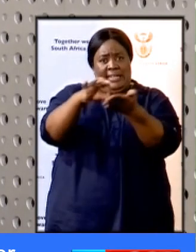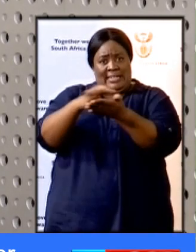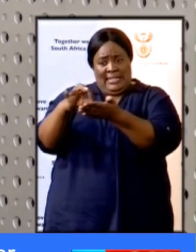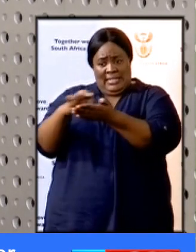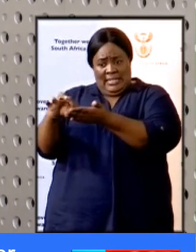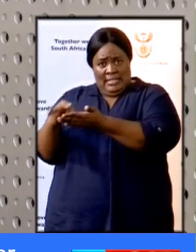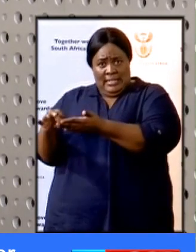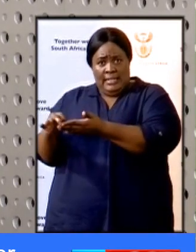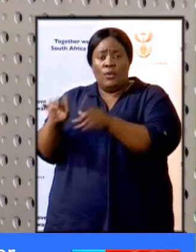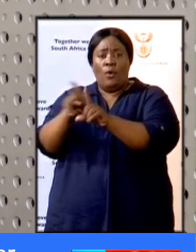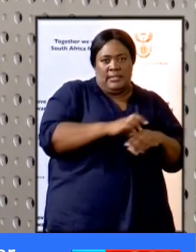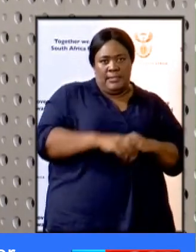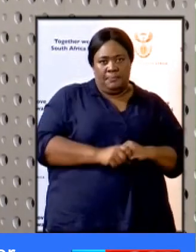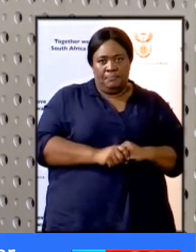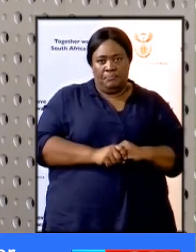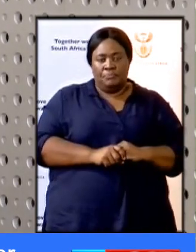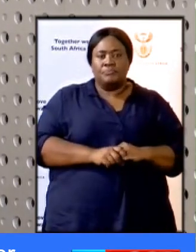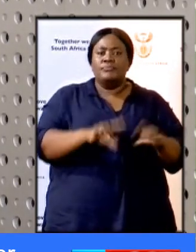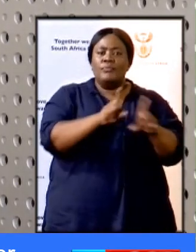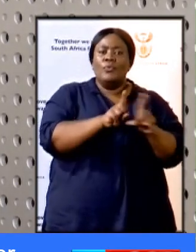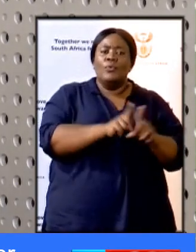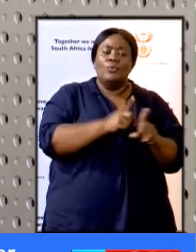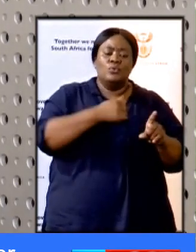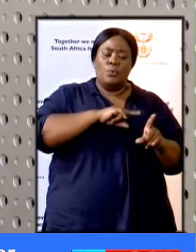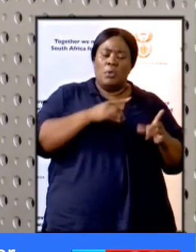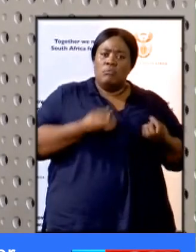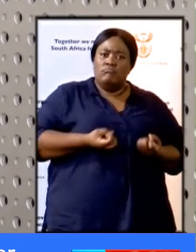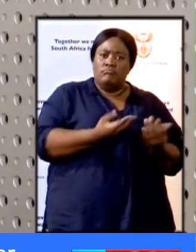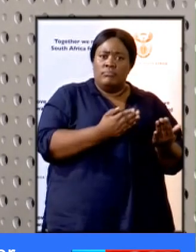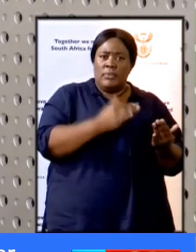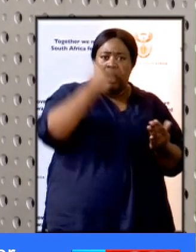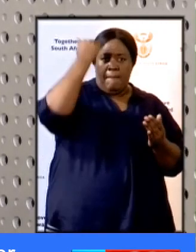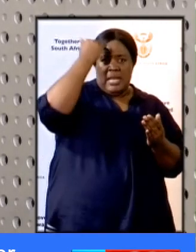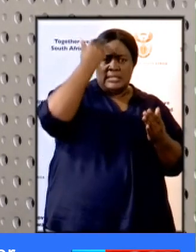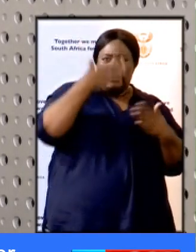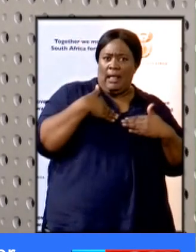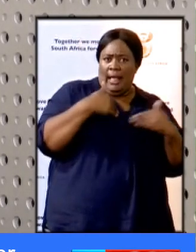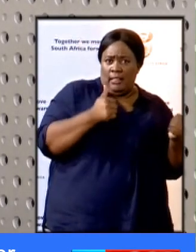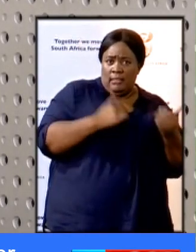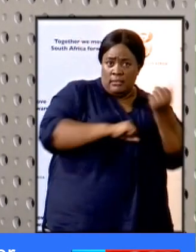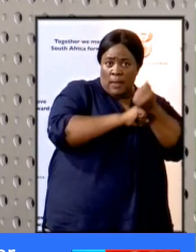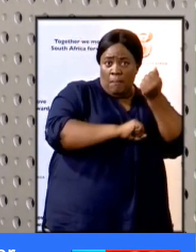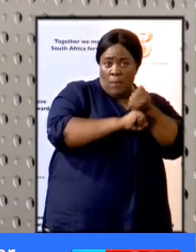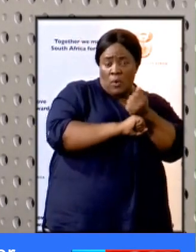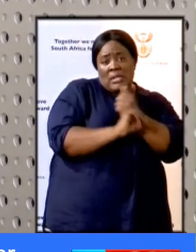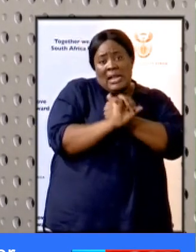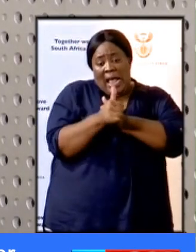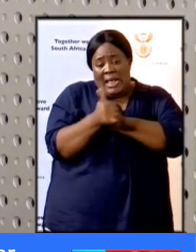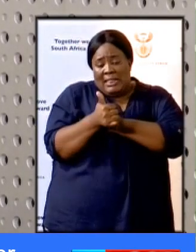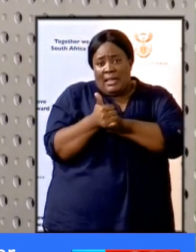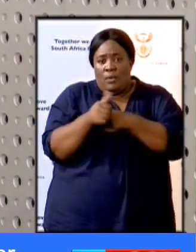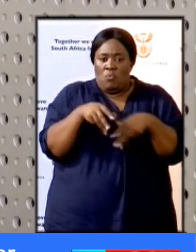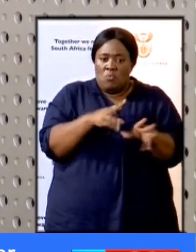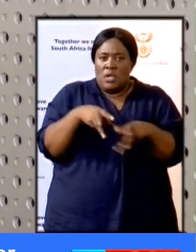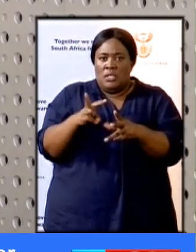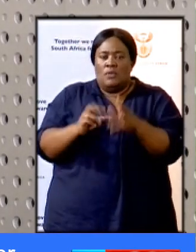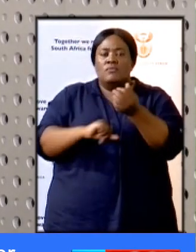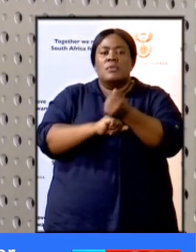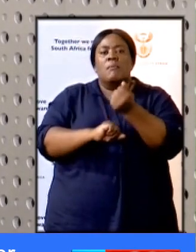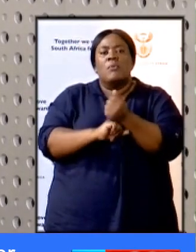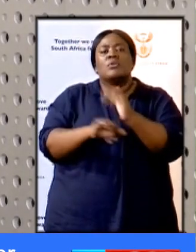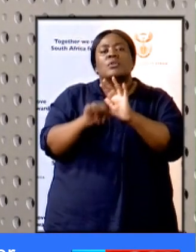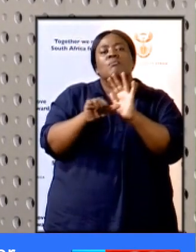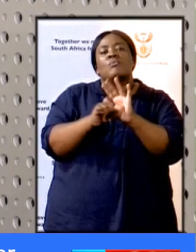required. We will also be providing mental health support and other forms of support necessary for